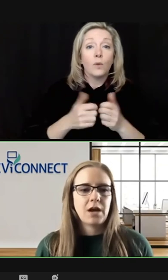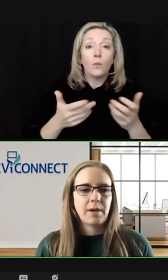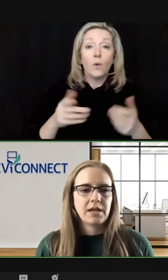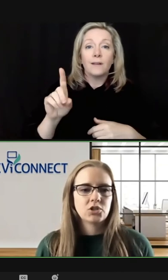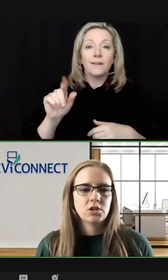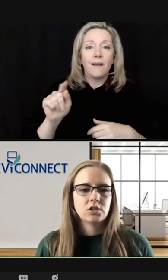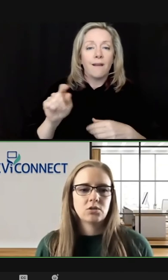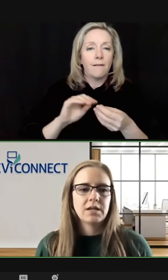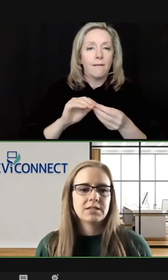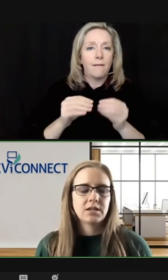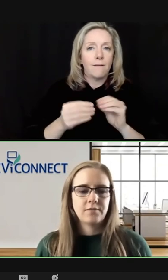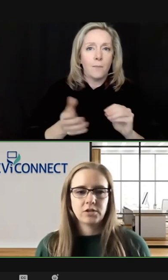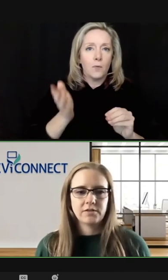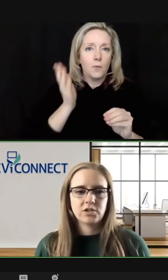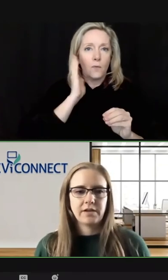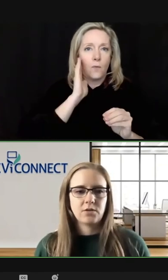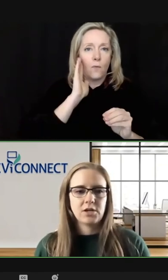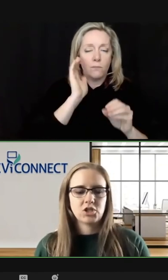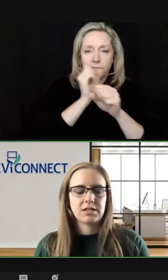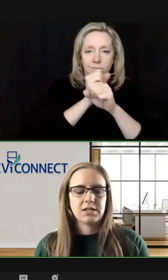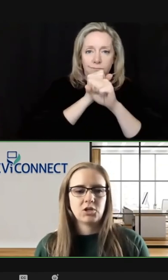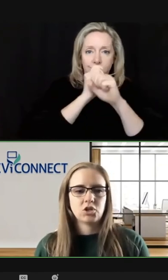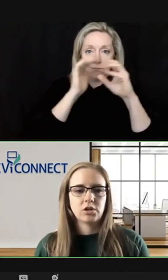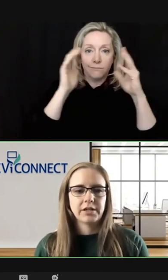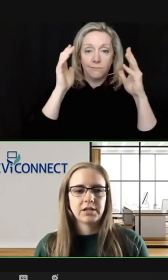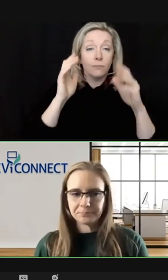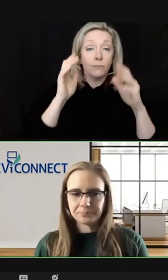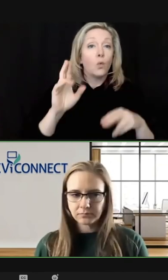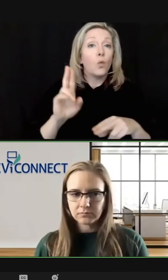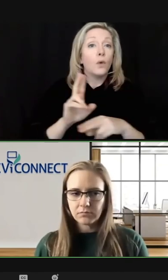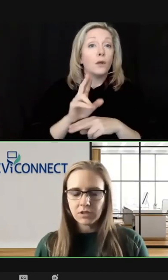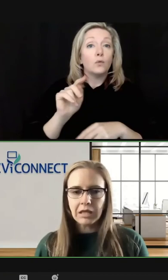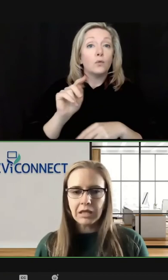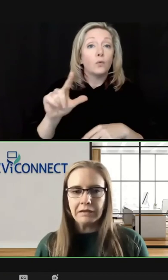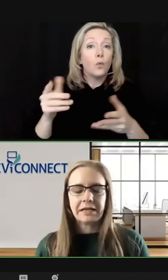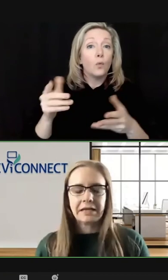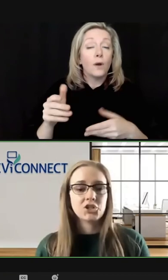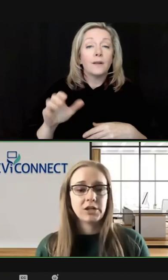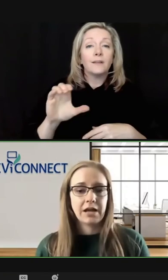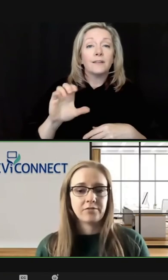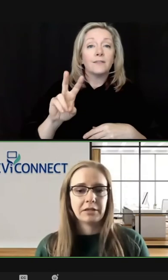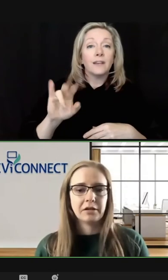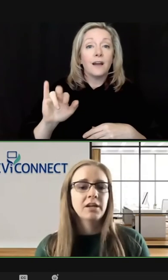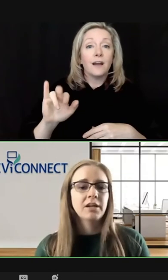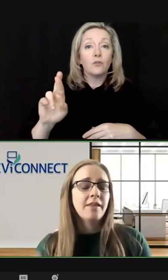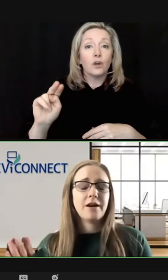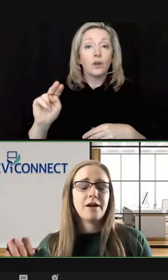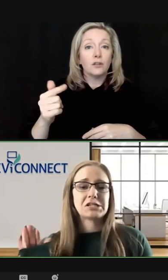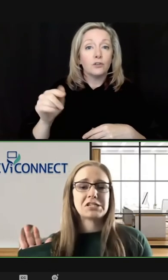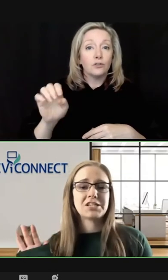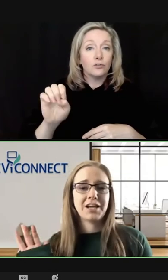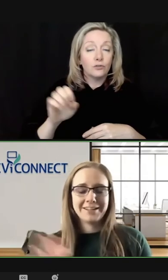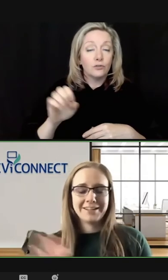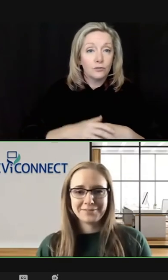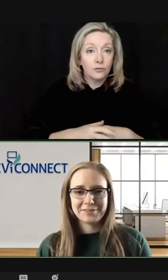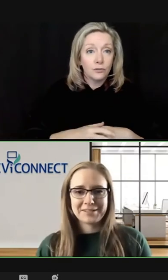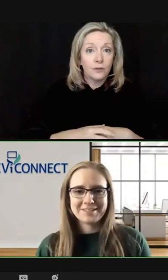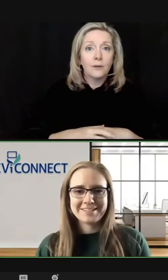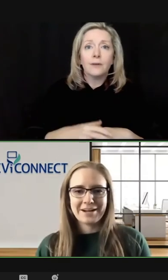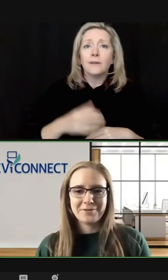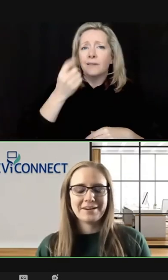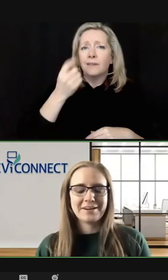the Cvi Range. So it's our functional vision evaluation, as I mentioned earlier. In case you're not familiar, there are